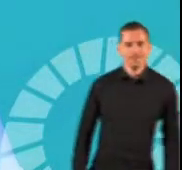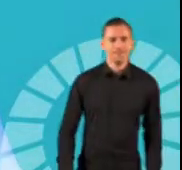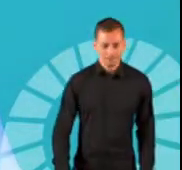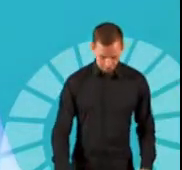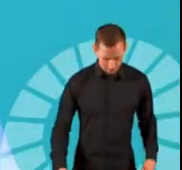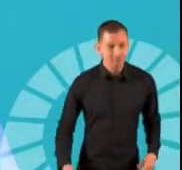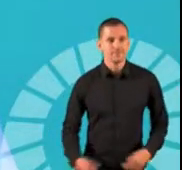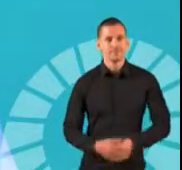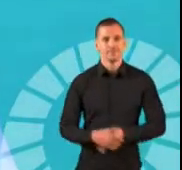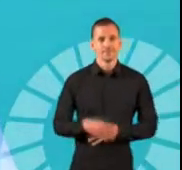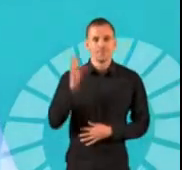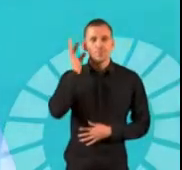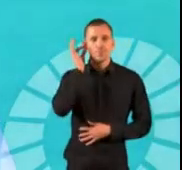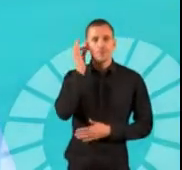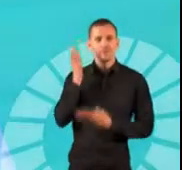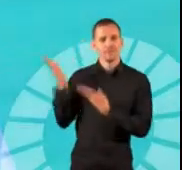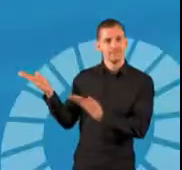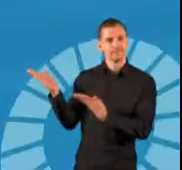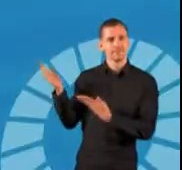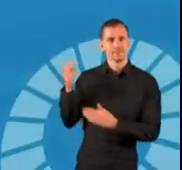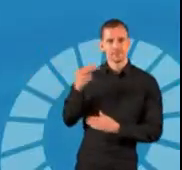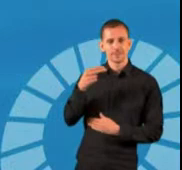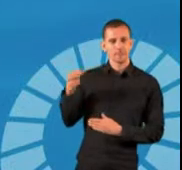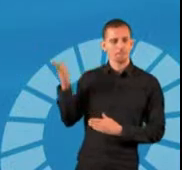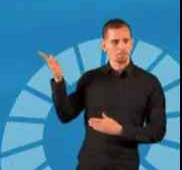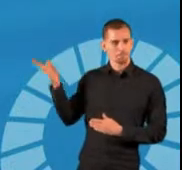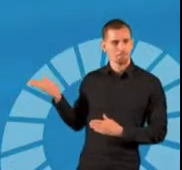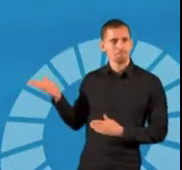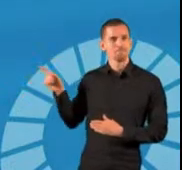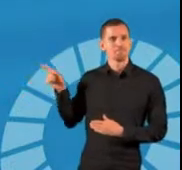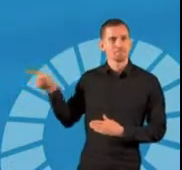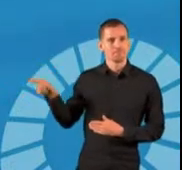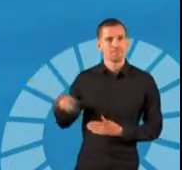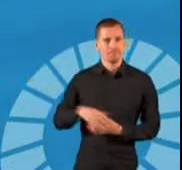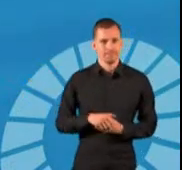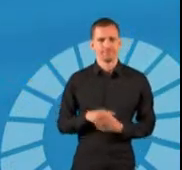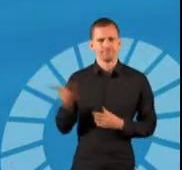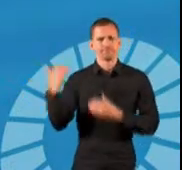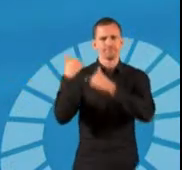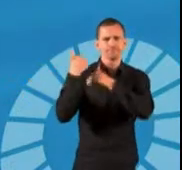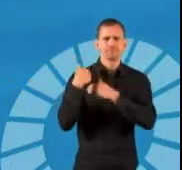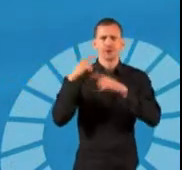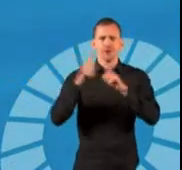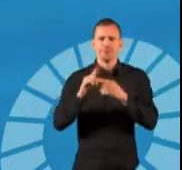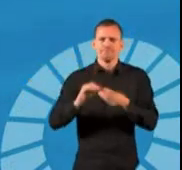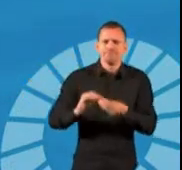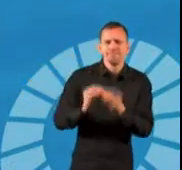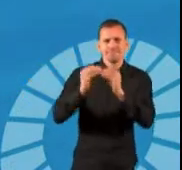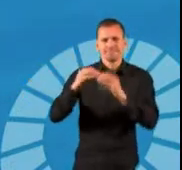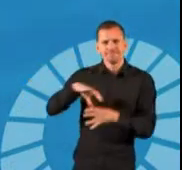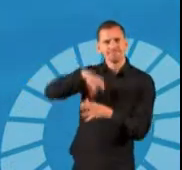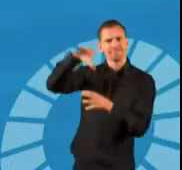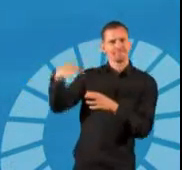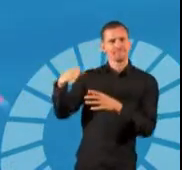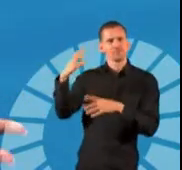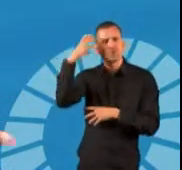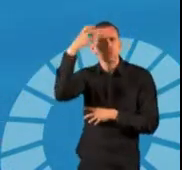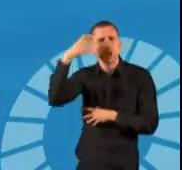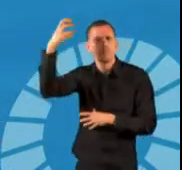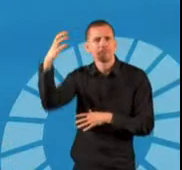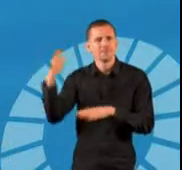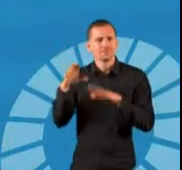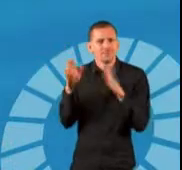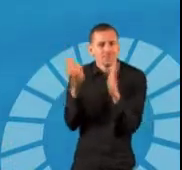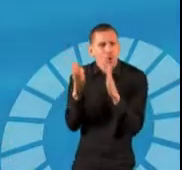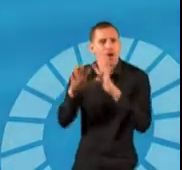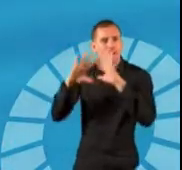Foundation. Chantal, the floor is yours. Thank you, President Macron. And as President Macron has said, we are here